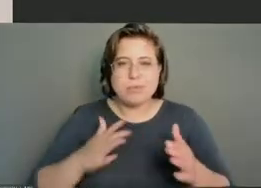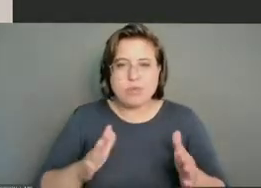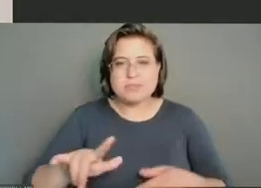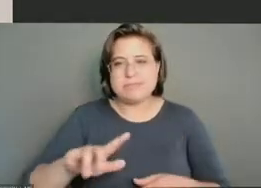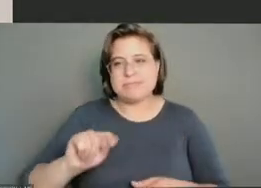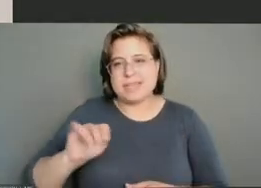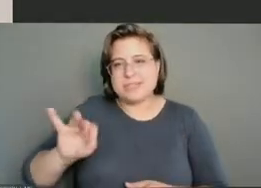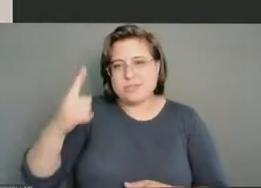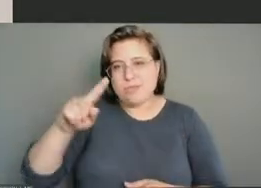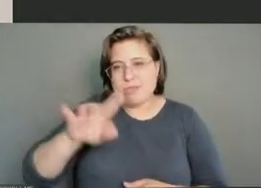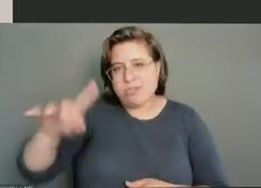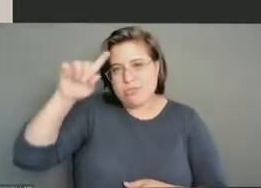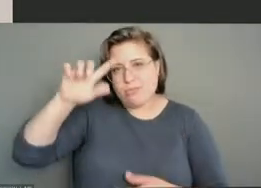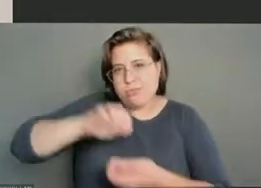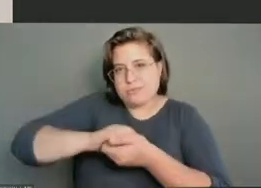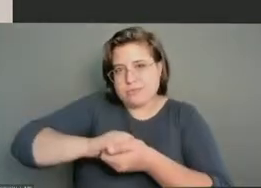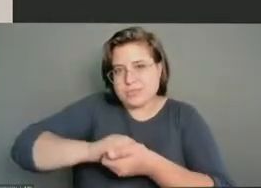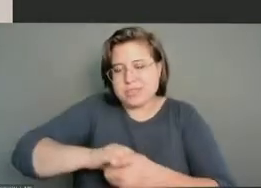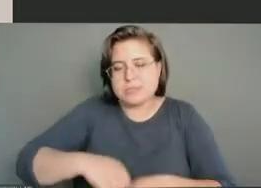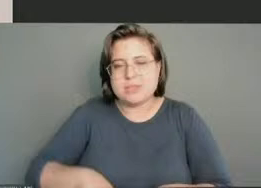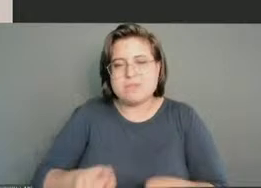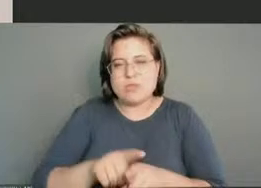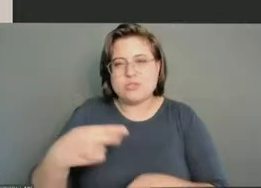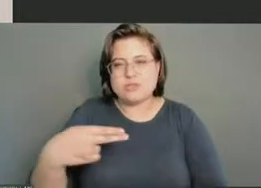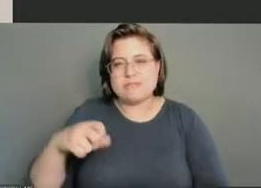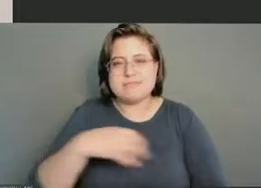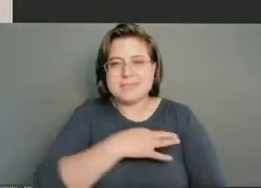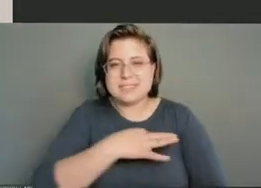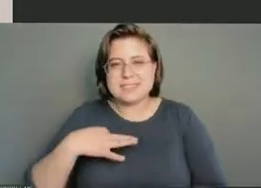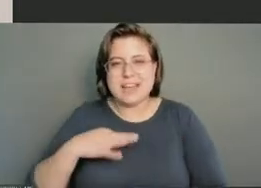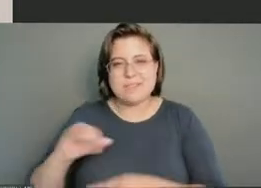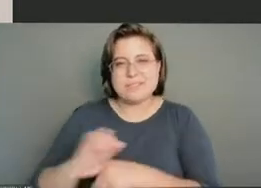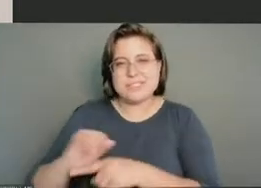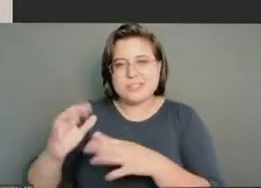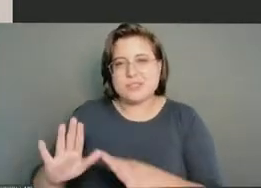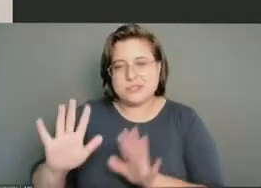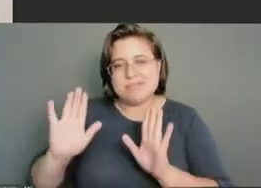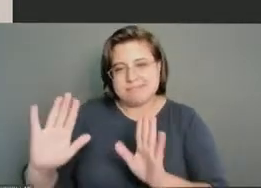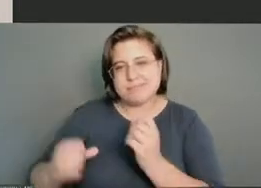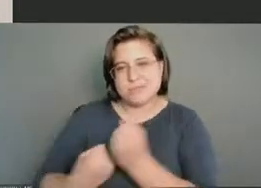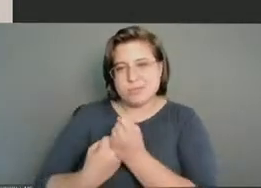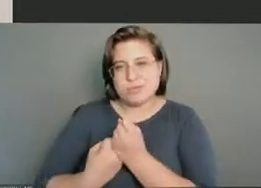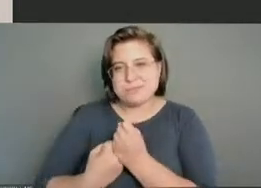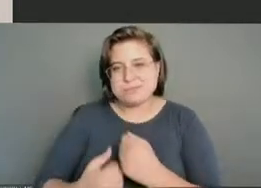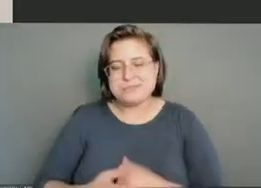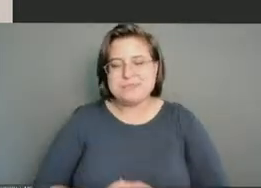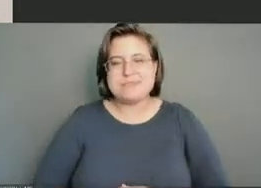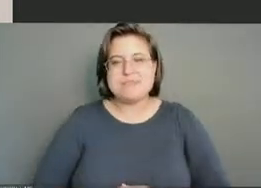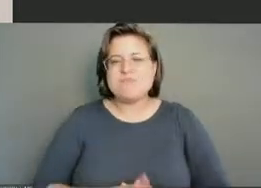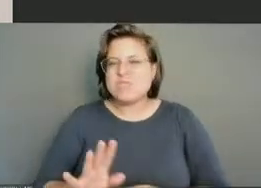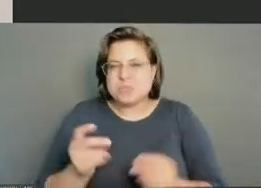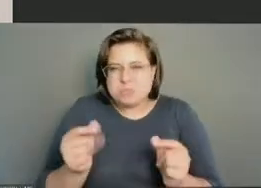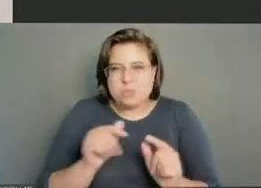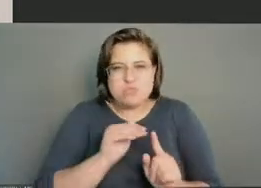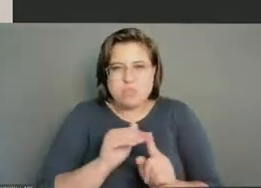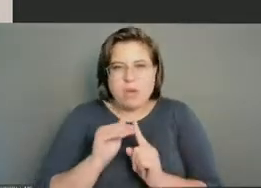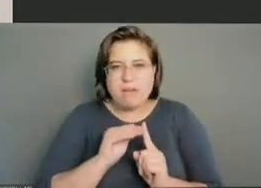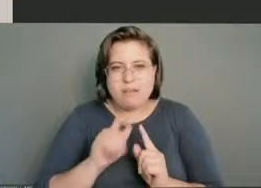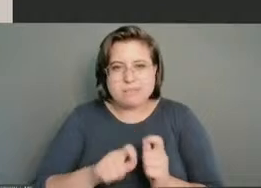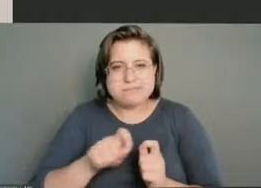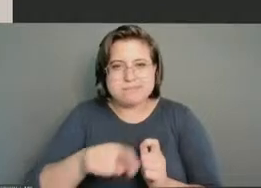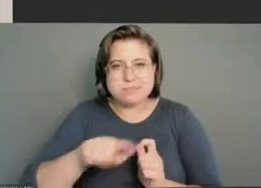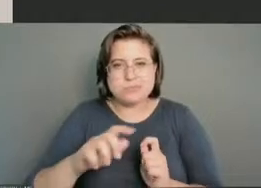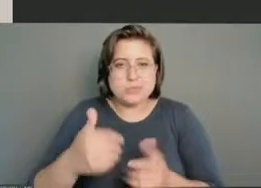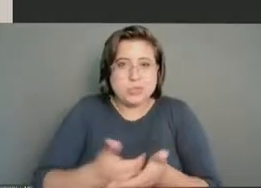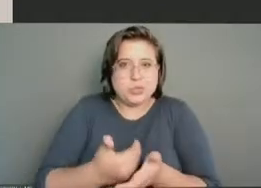thought partnership, as well as HHS staff and interns for their great support. Just as a quick reminder, and in particular for those that are new to the